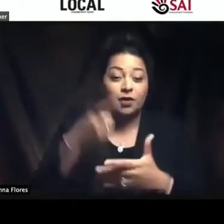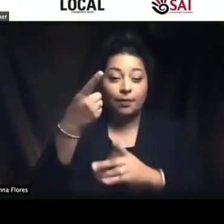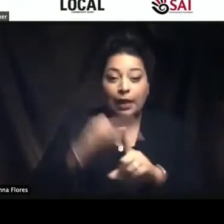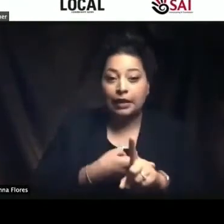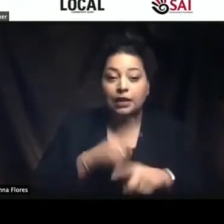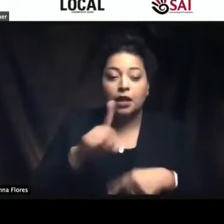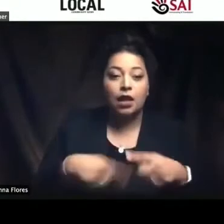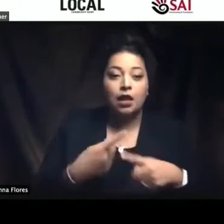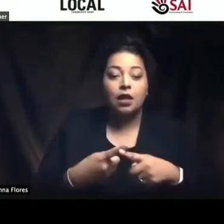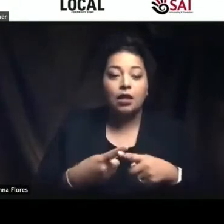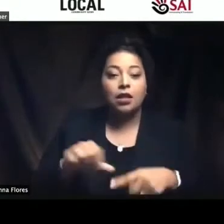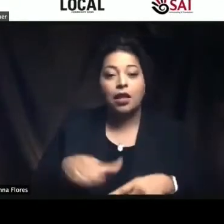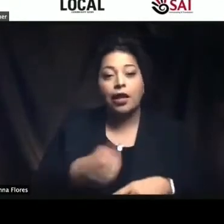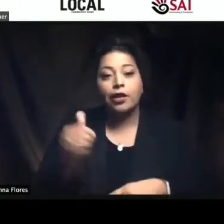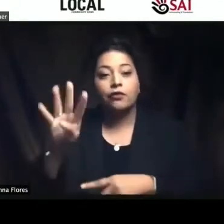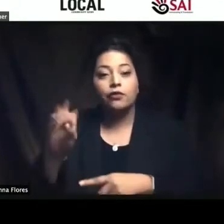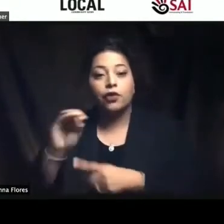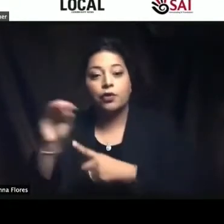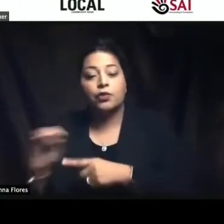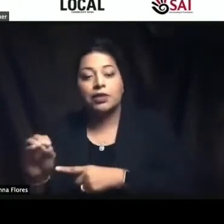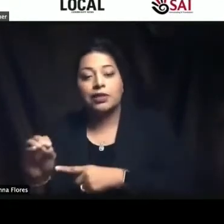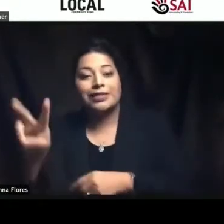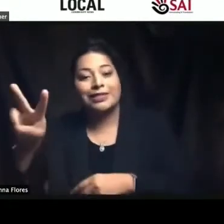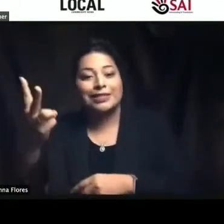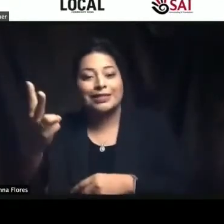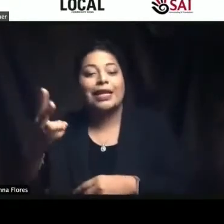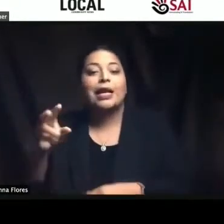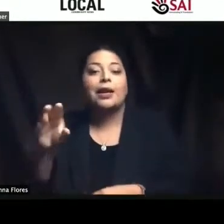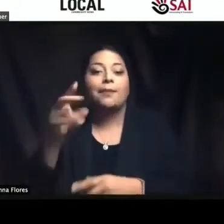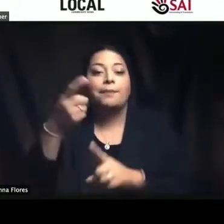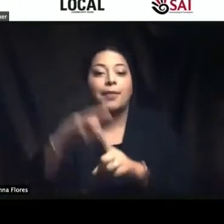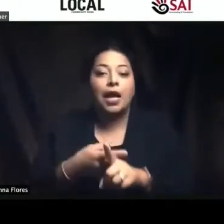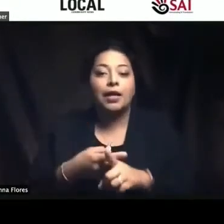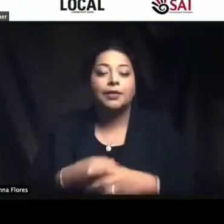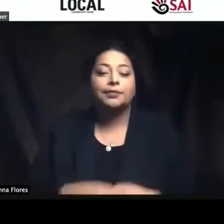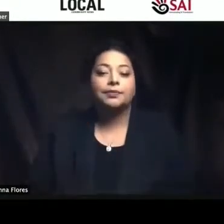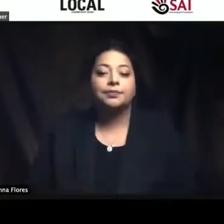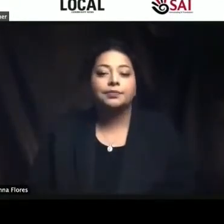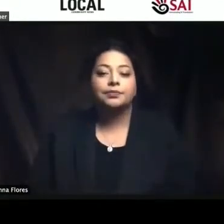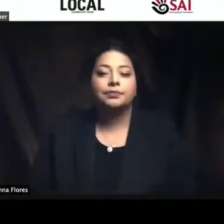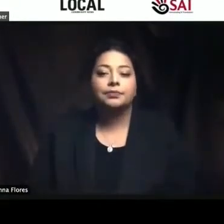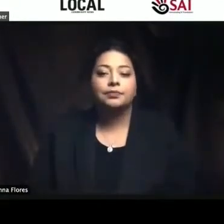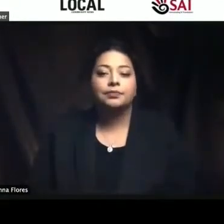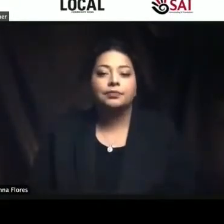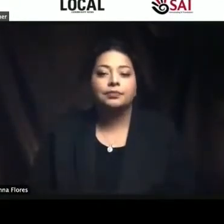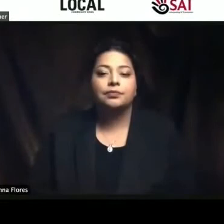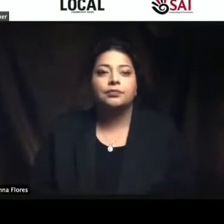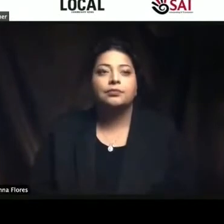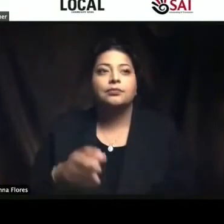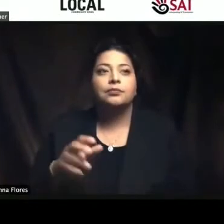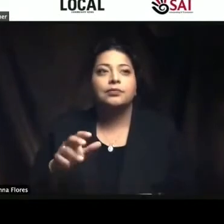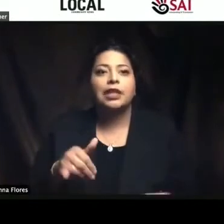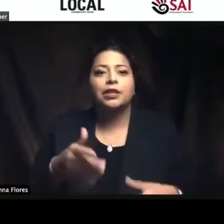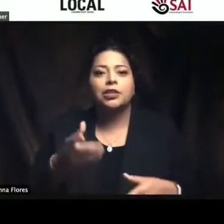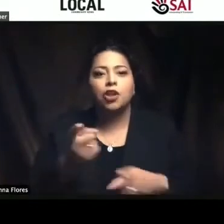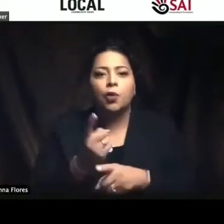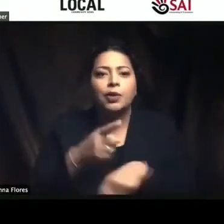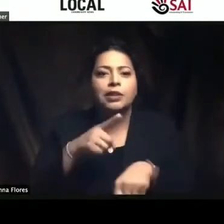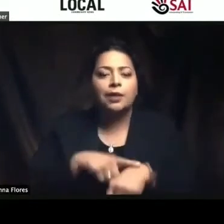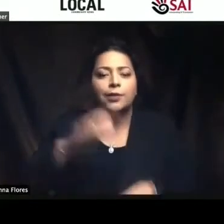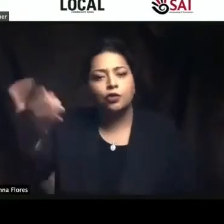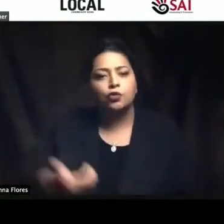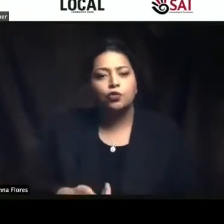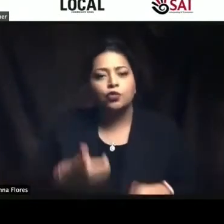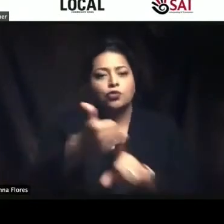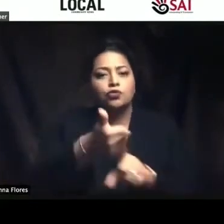then get the other 40% in the second month. That's the perfect opportune time to introduce yourself as a